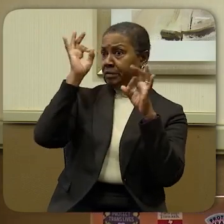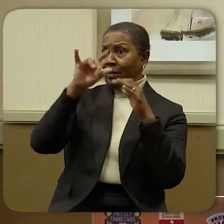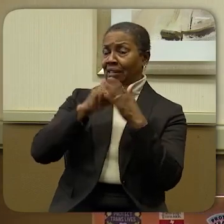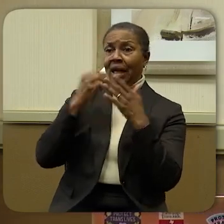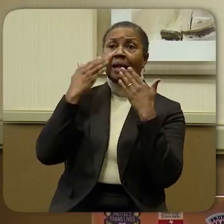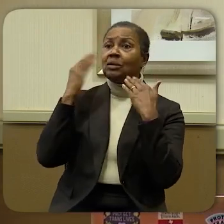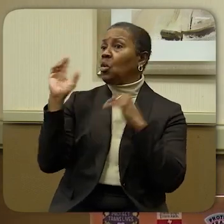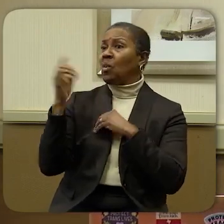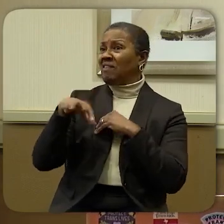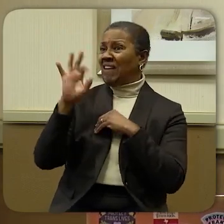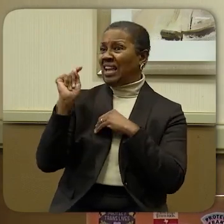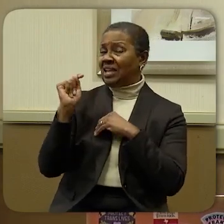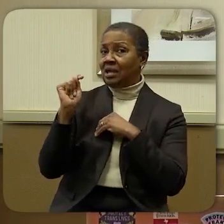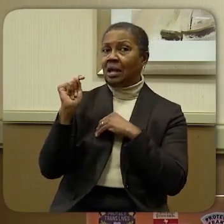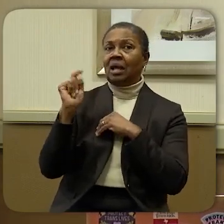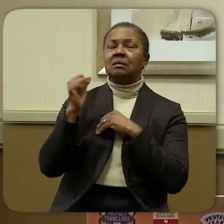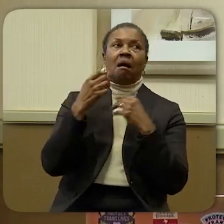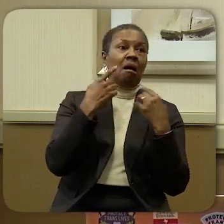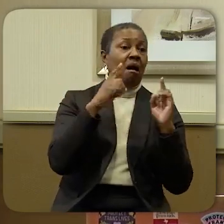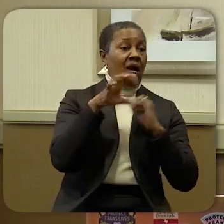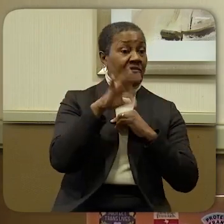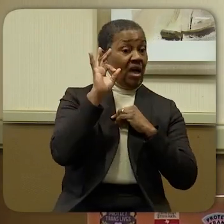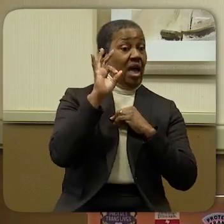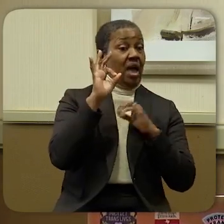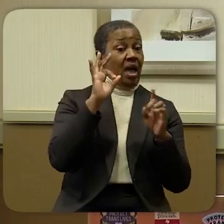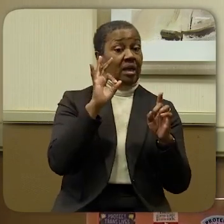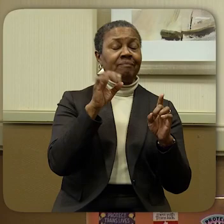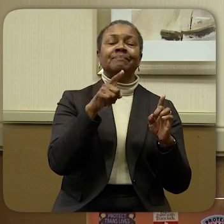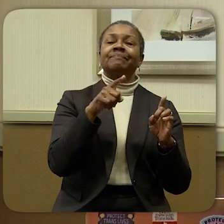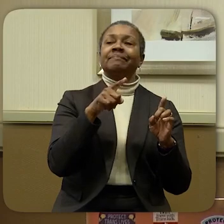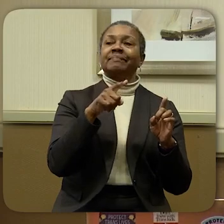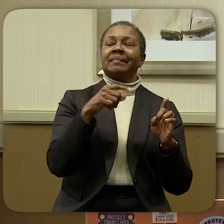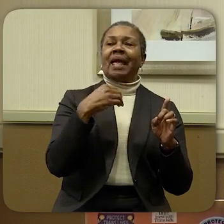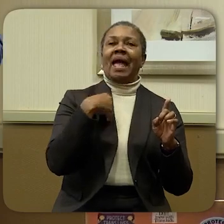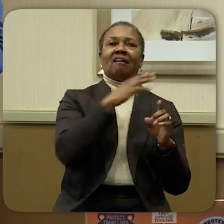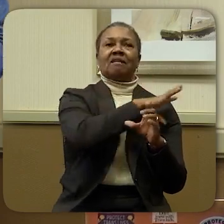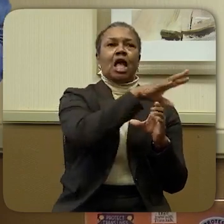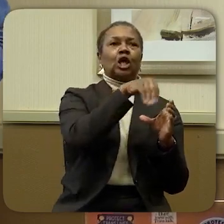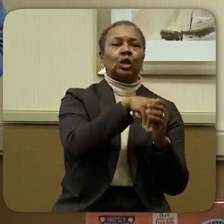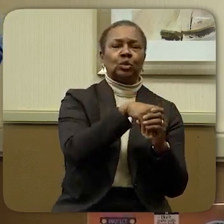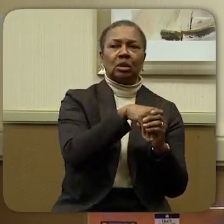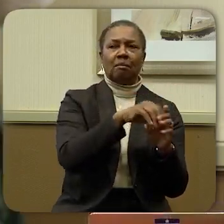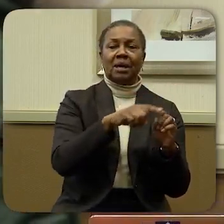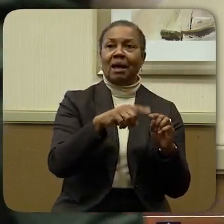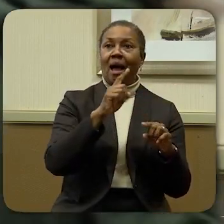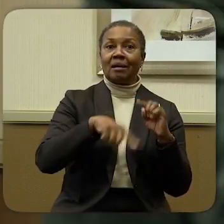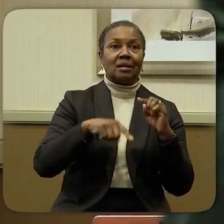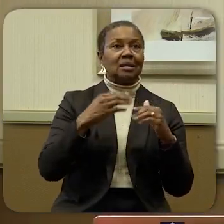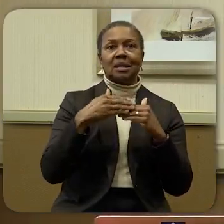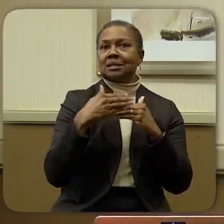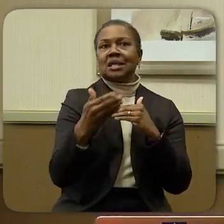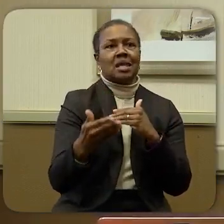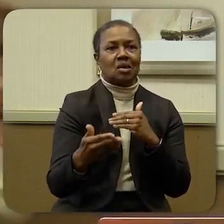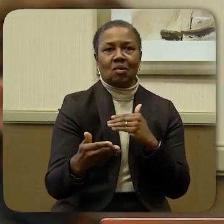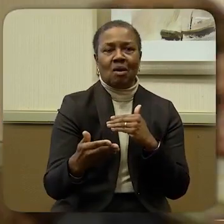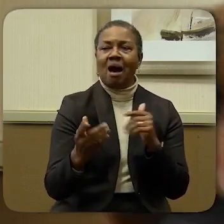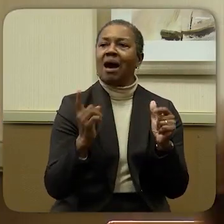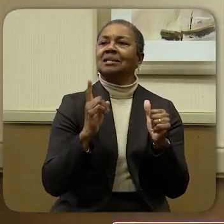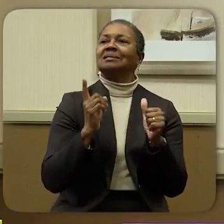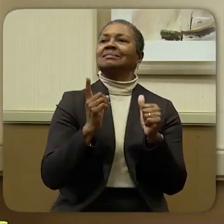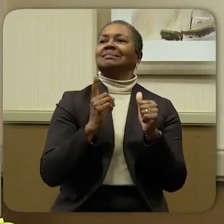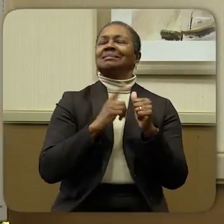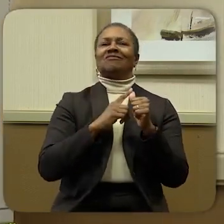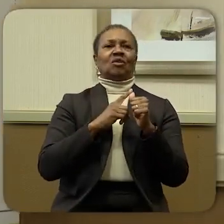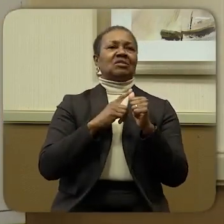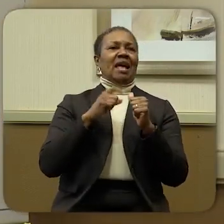that. So when we did find it, luckily, it doesn't have that inclusion in there, but literally I couldn't even go on to the next question because